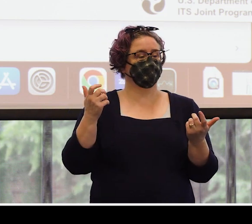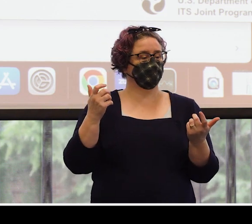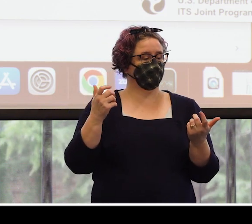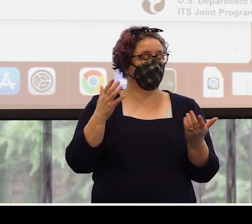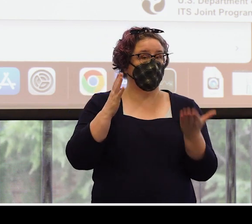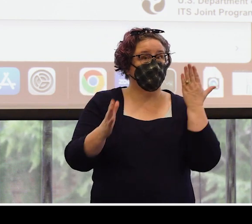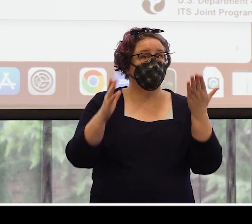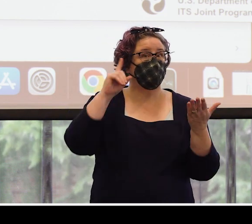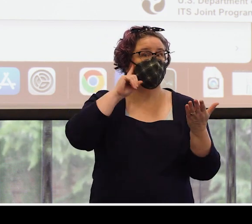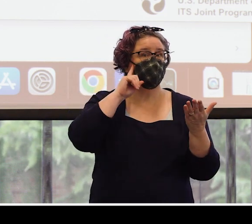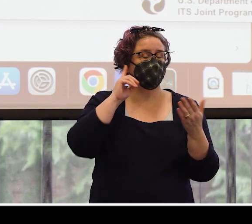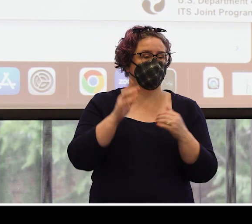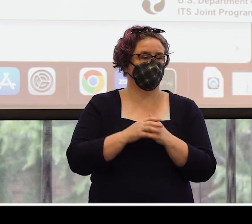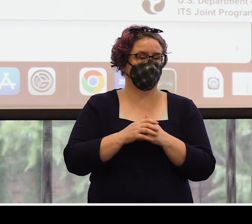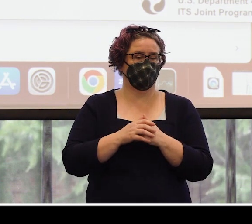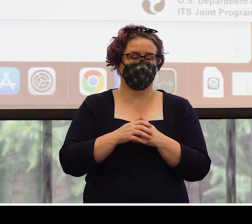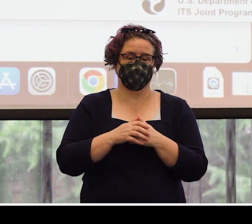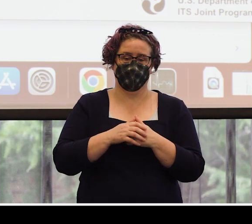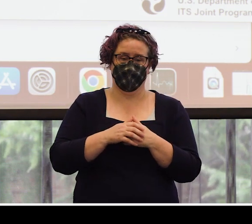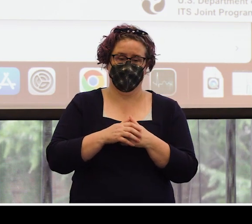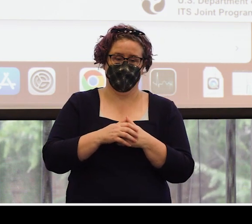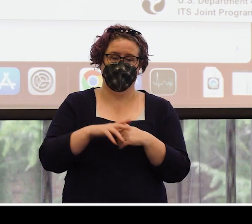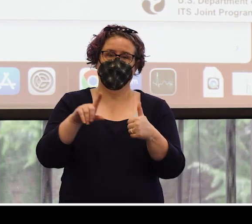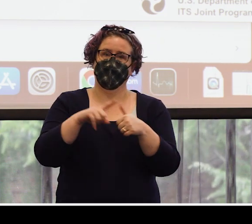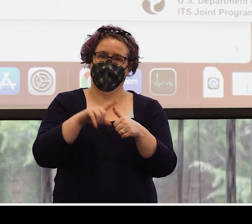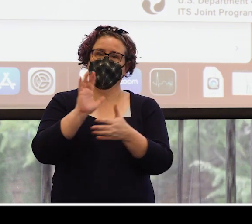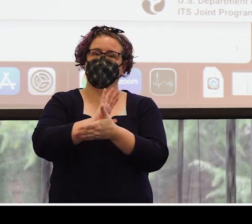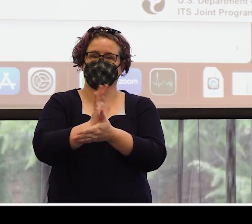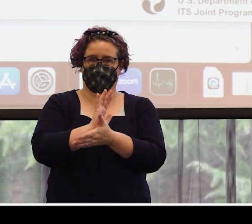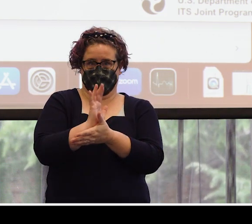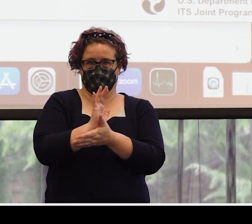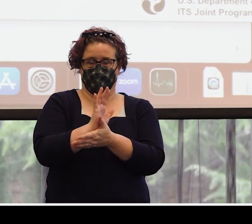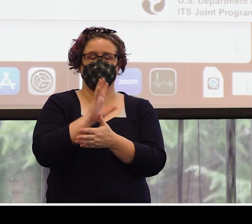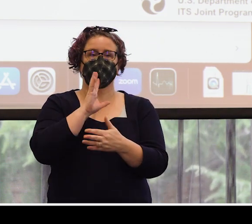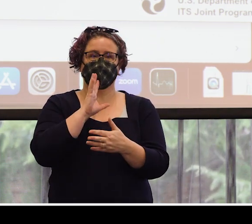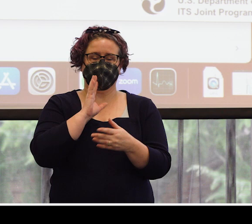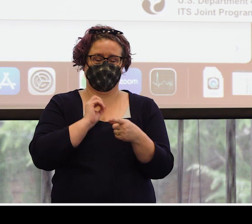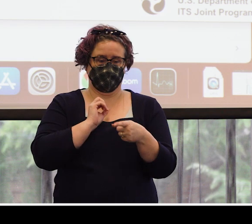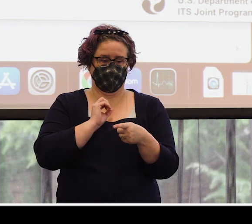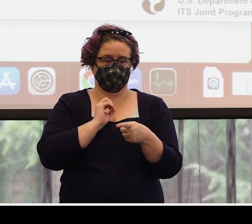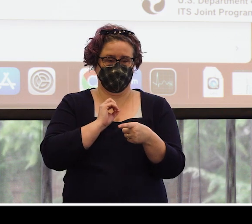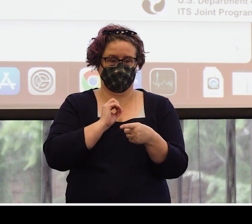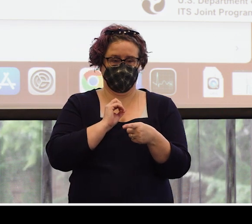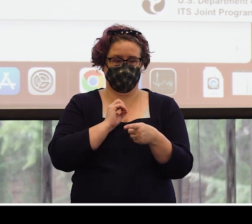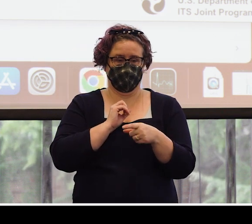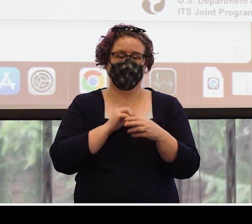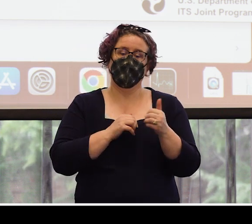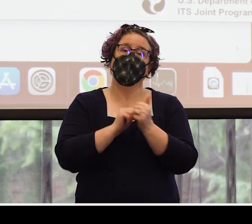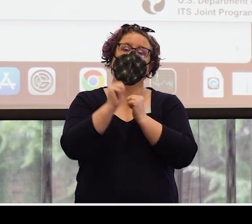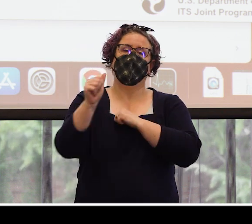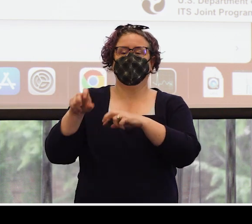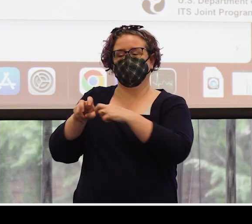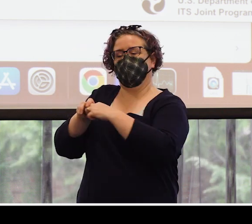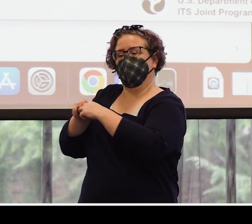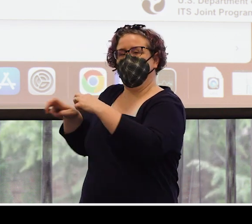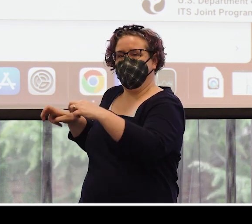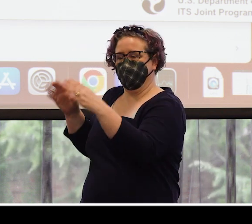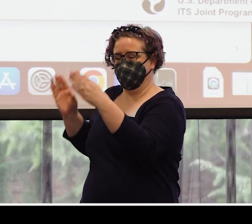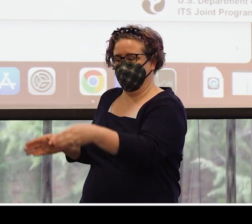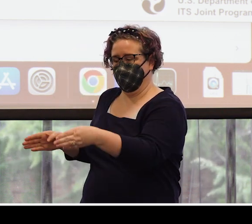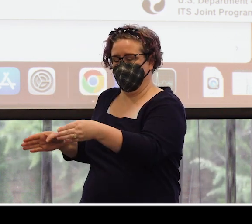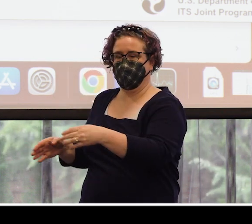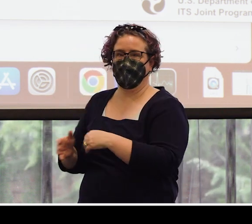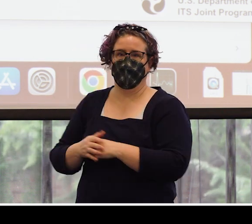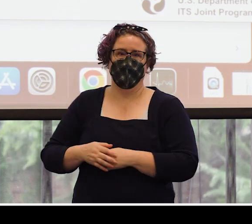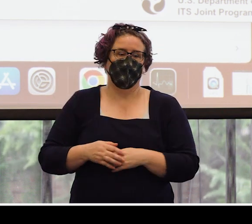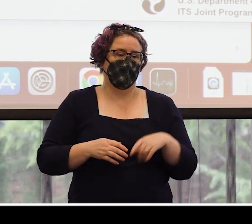have heard these in the first video where it said you'll pass by a bench in certain meters or by